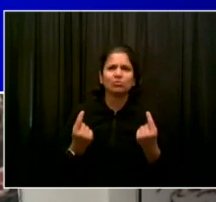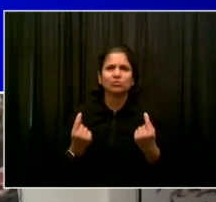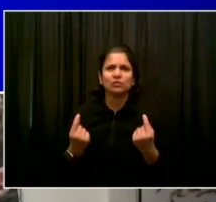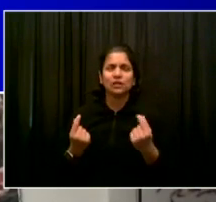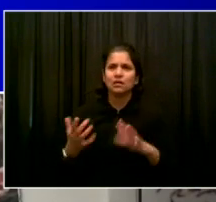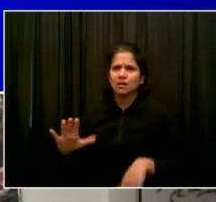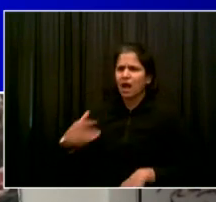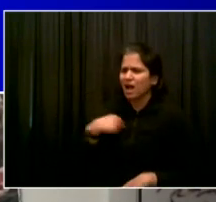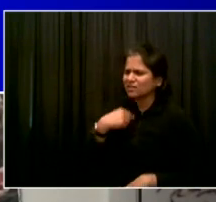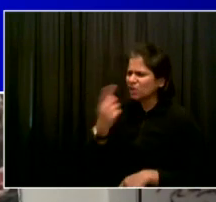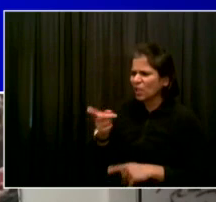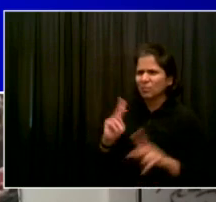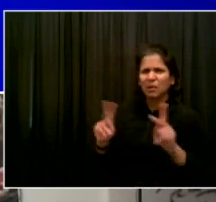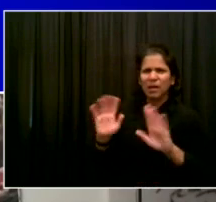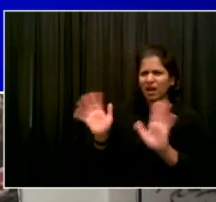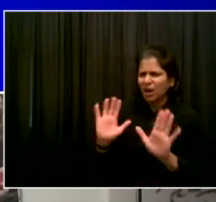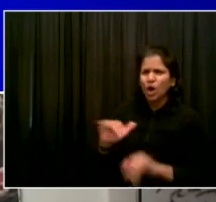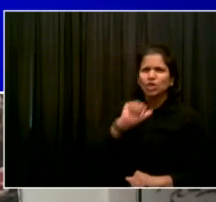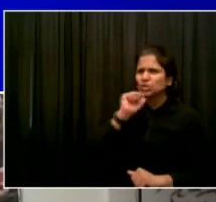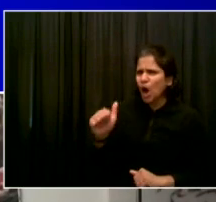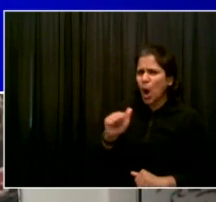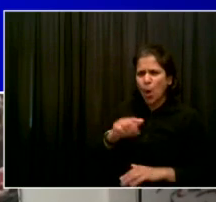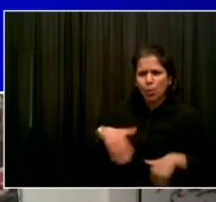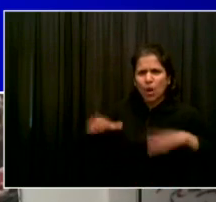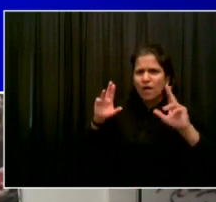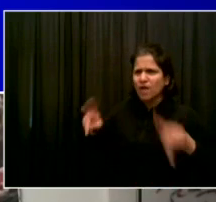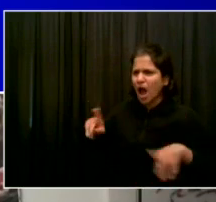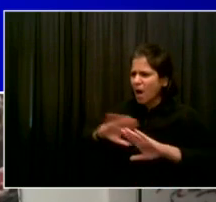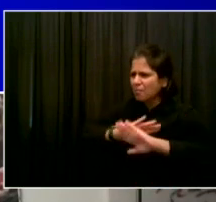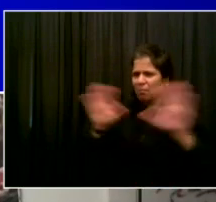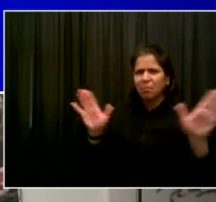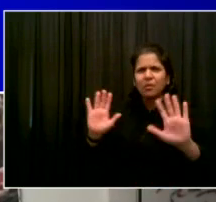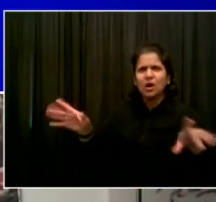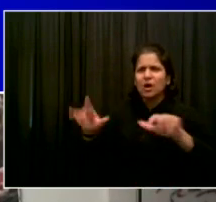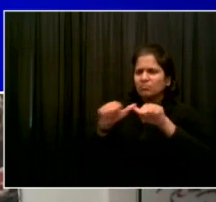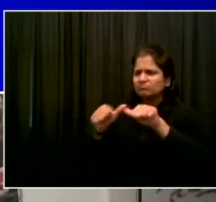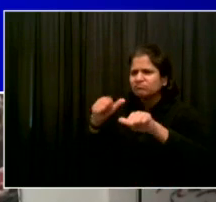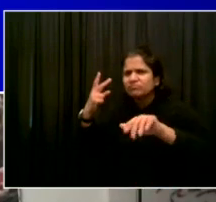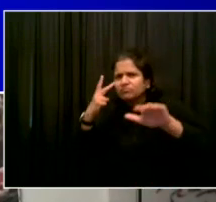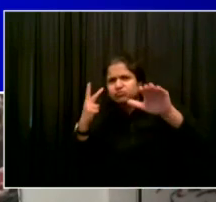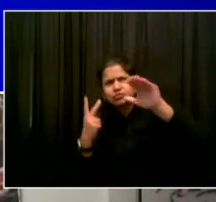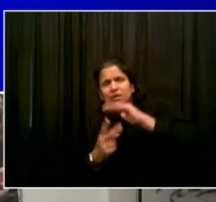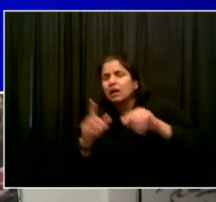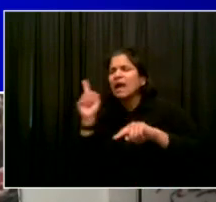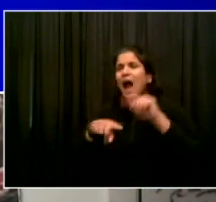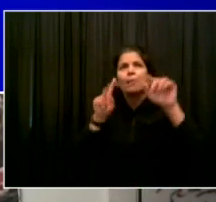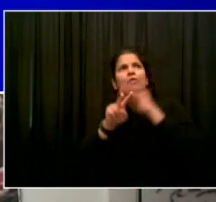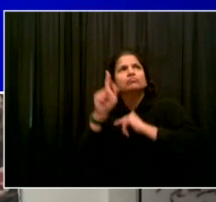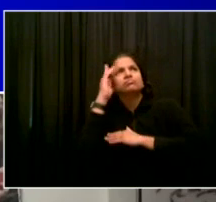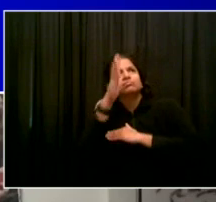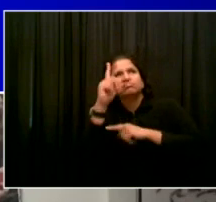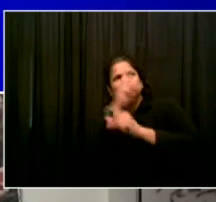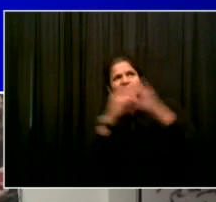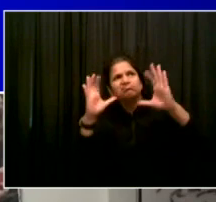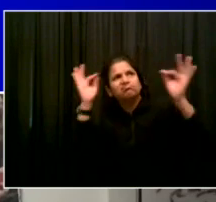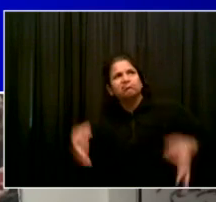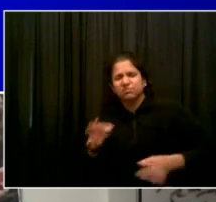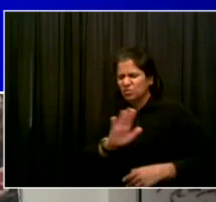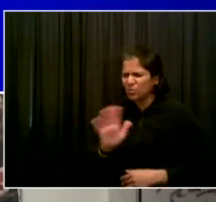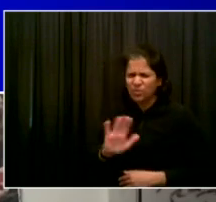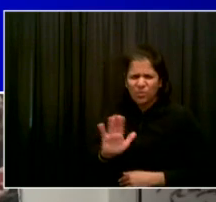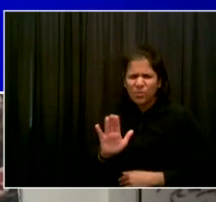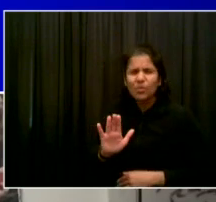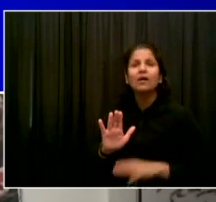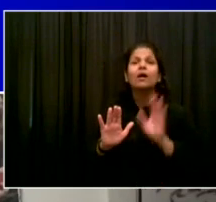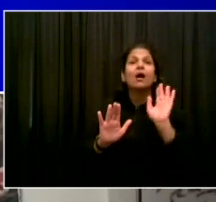don't exactly know what the future brings. We just understand how urgent the situation is. These kind of things can make a difference. I think it'd be really helpful for people to